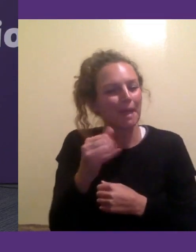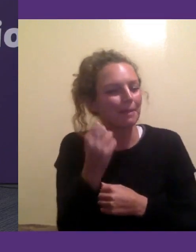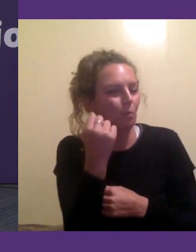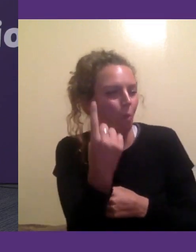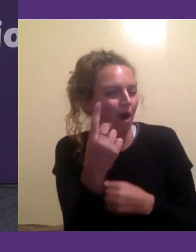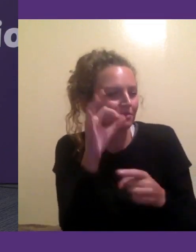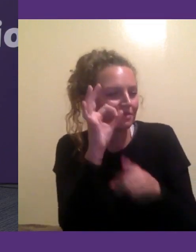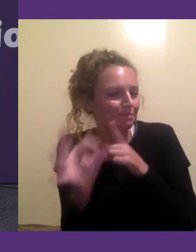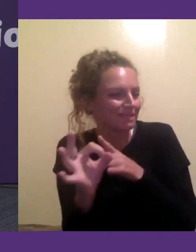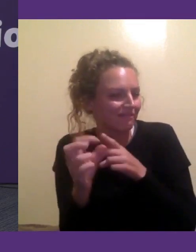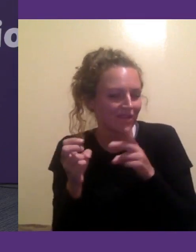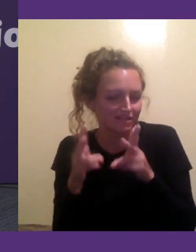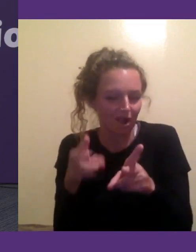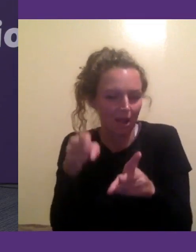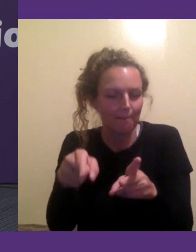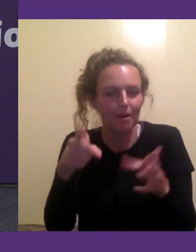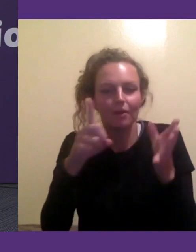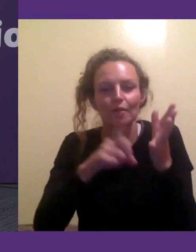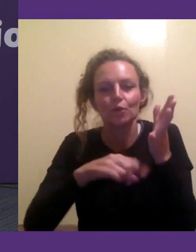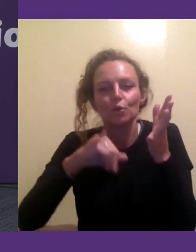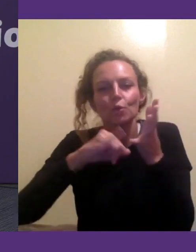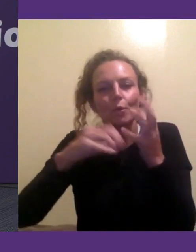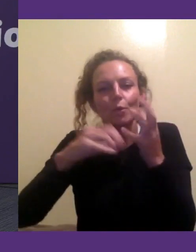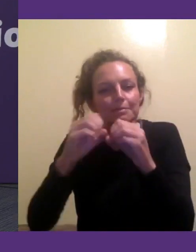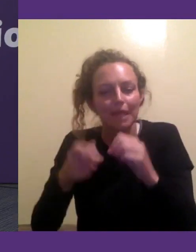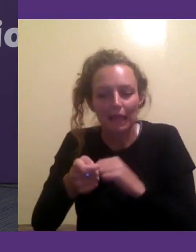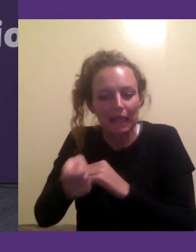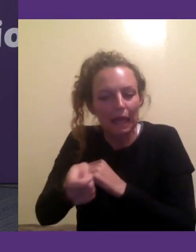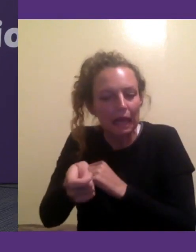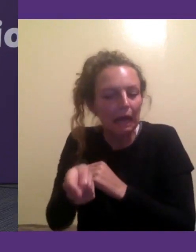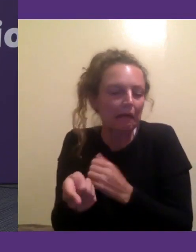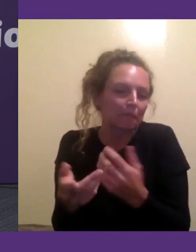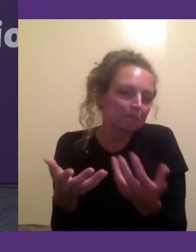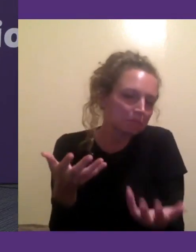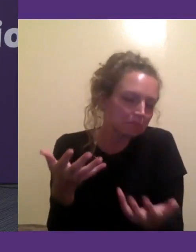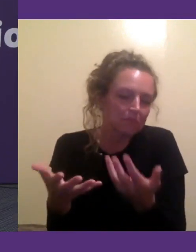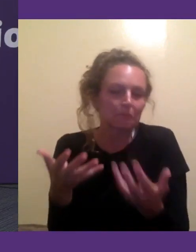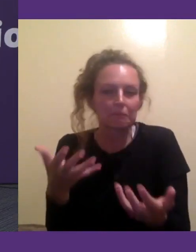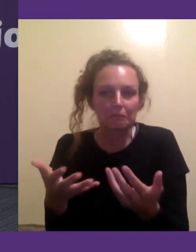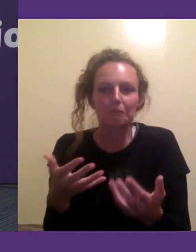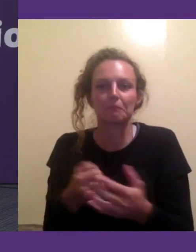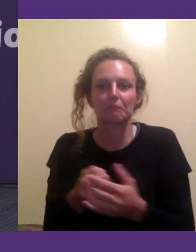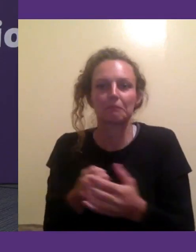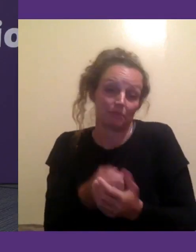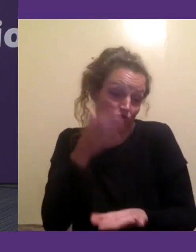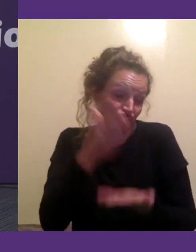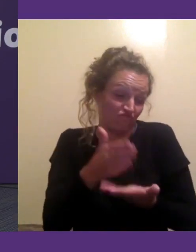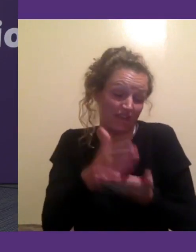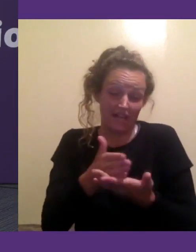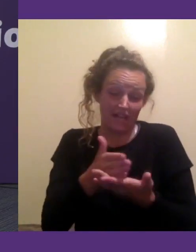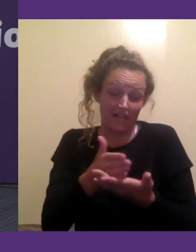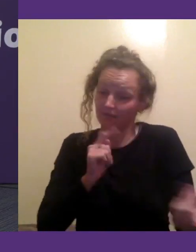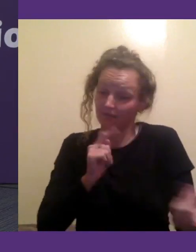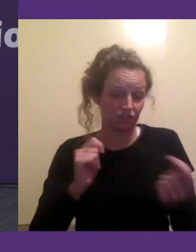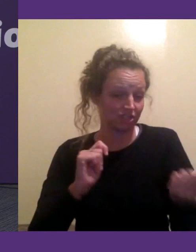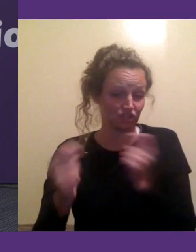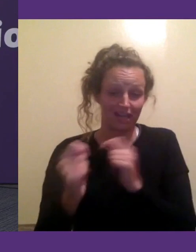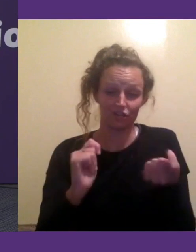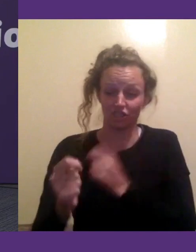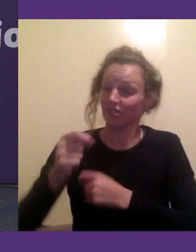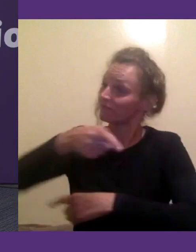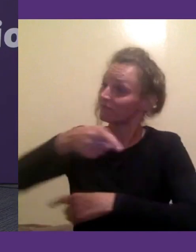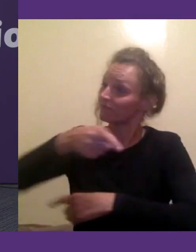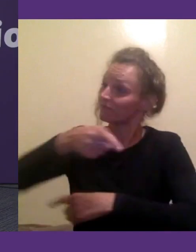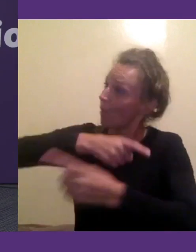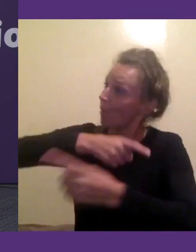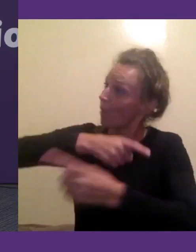I mean, part of that is the industry changes not just for accessibility but for everyone all the time. I wonder if that's easier in accessibility though, because I guess it's